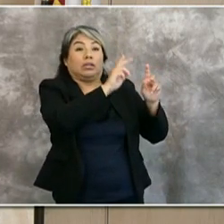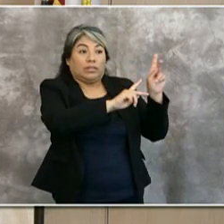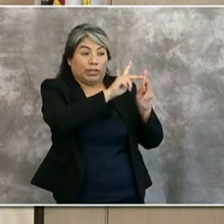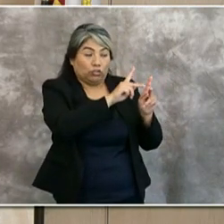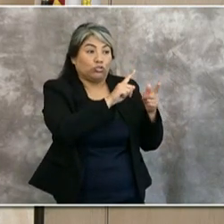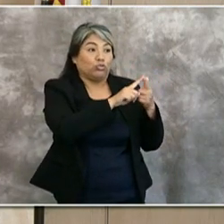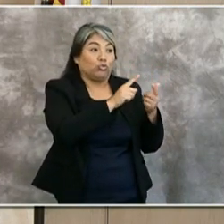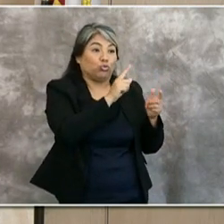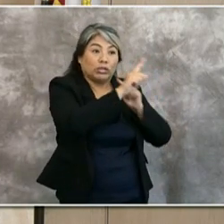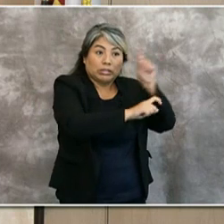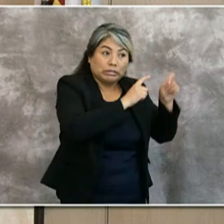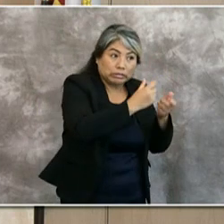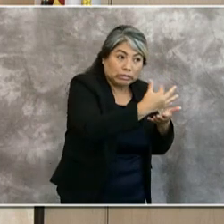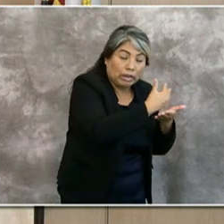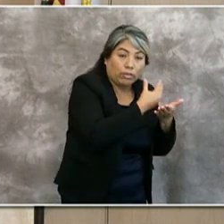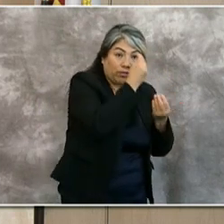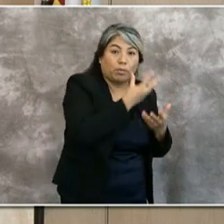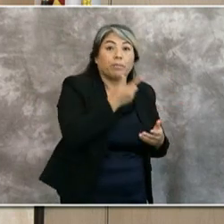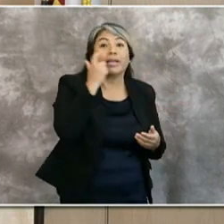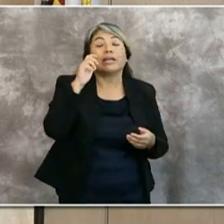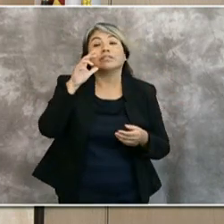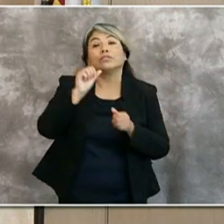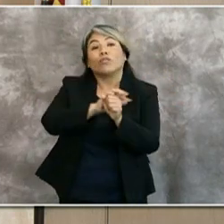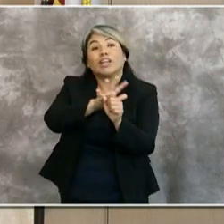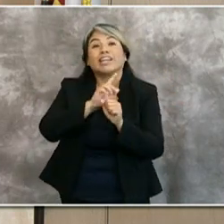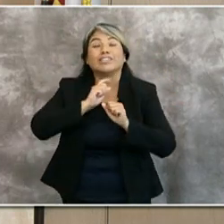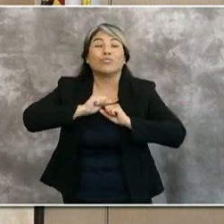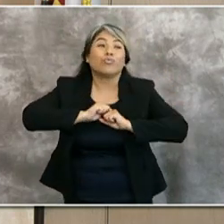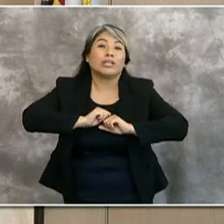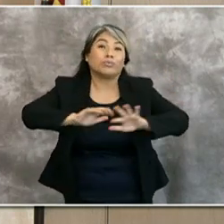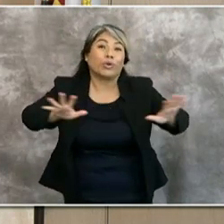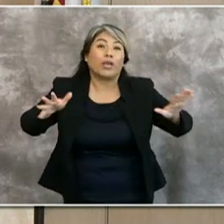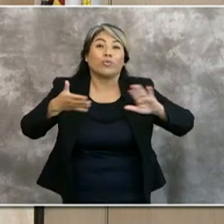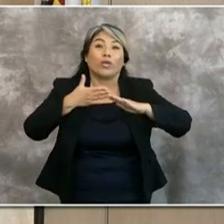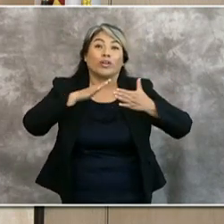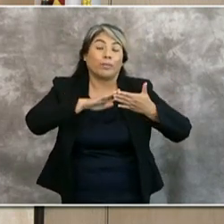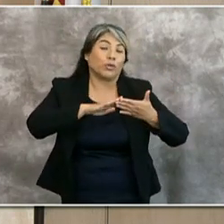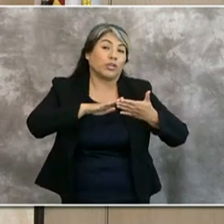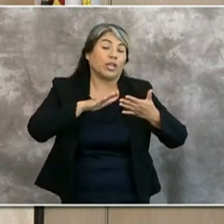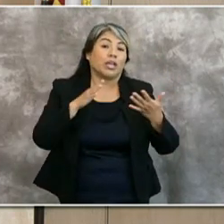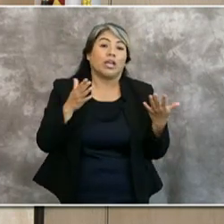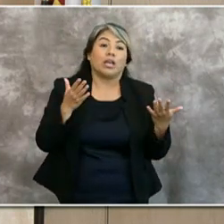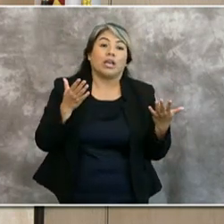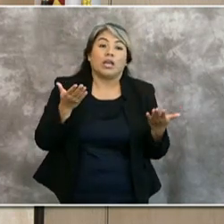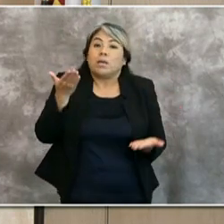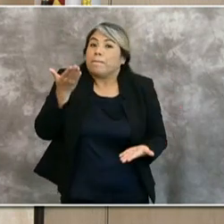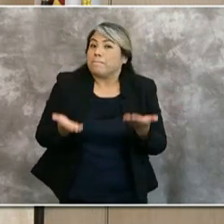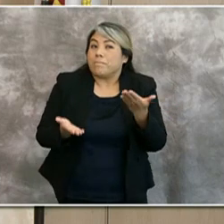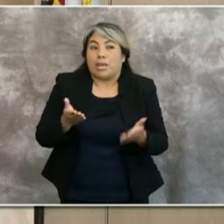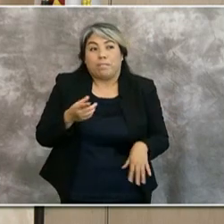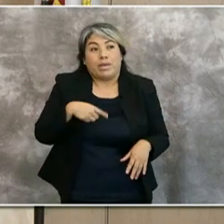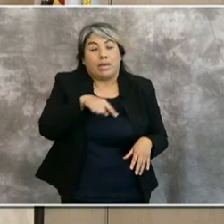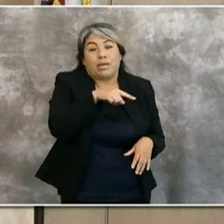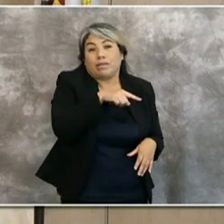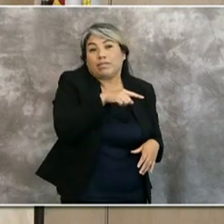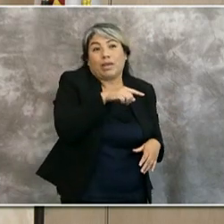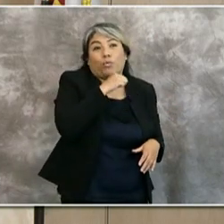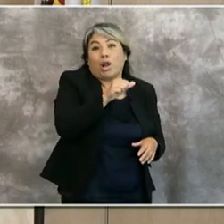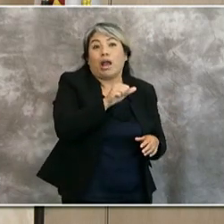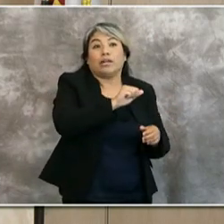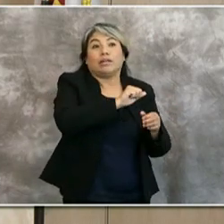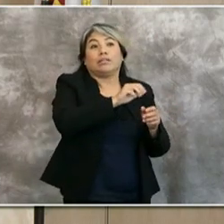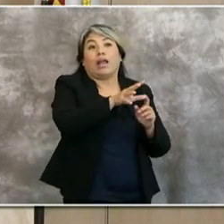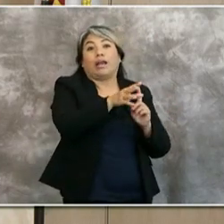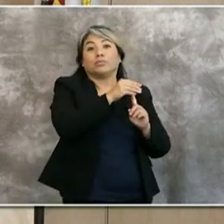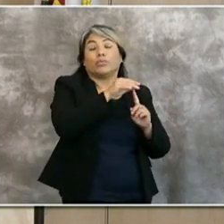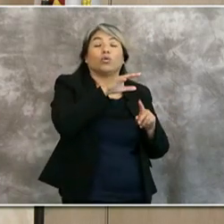information. Because COVID-19 is widespread throughout the community, they may not necessarily have been exposed